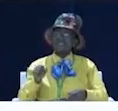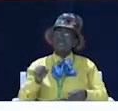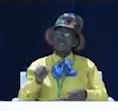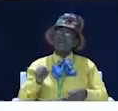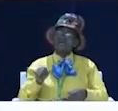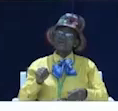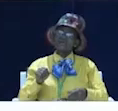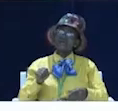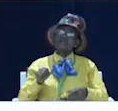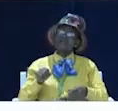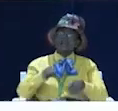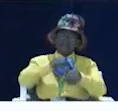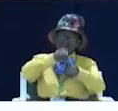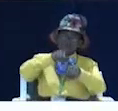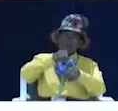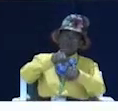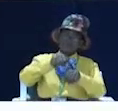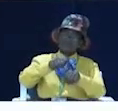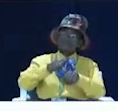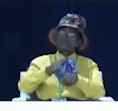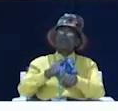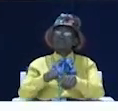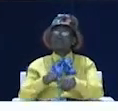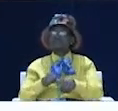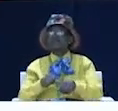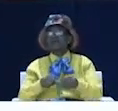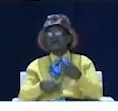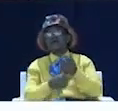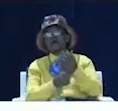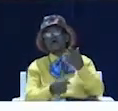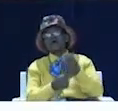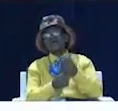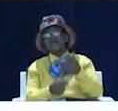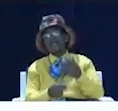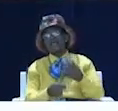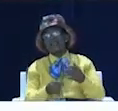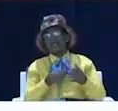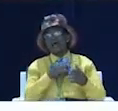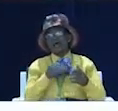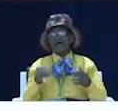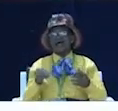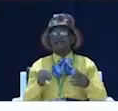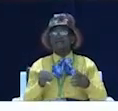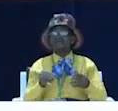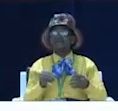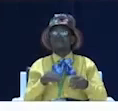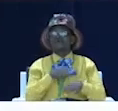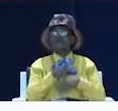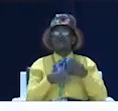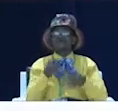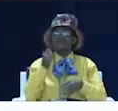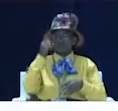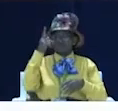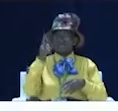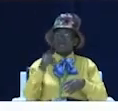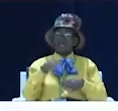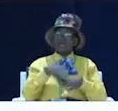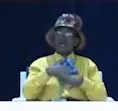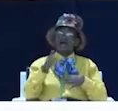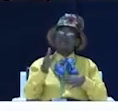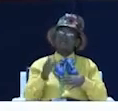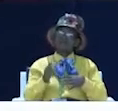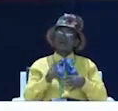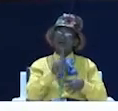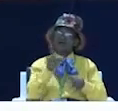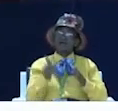anointing oil, and all of a sudden, after hours, the woman came back to life.